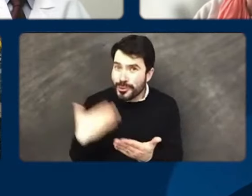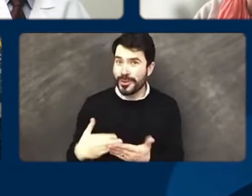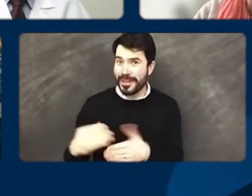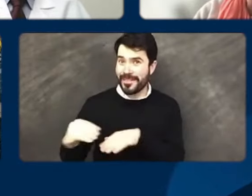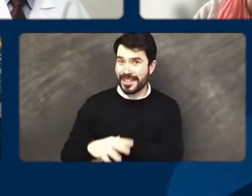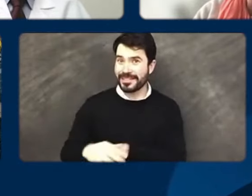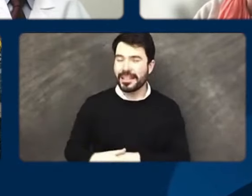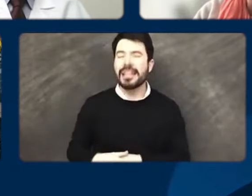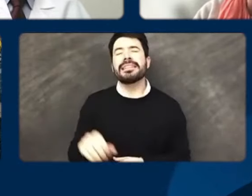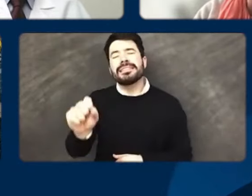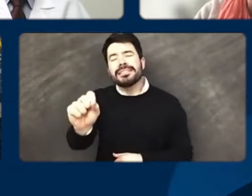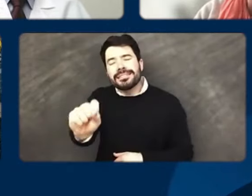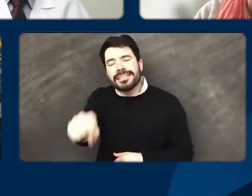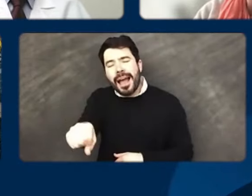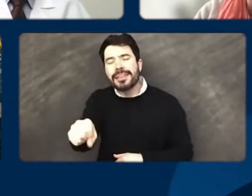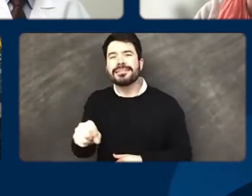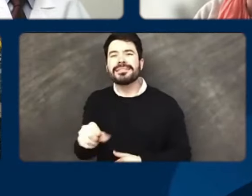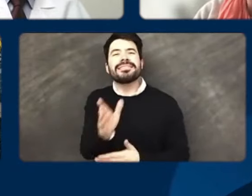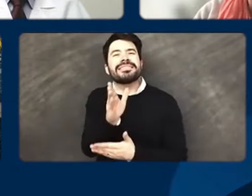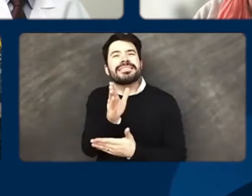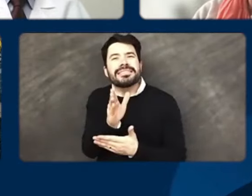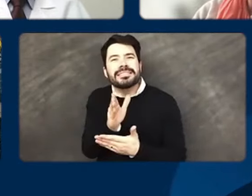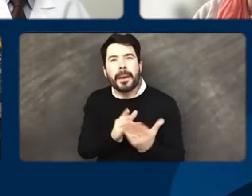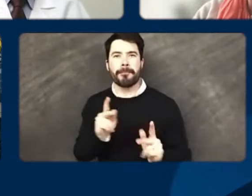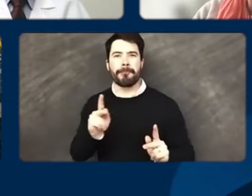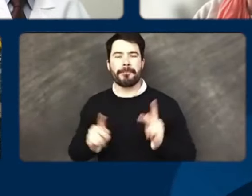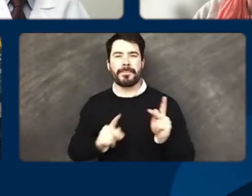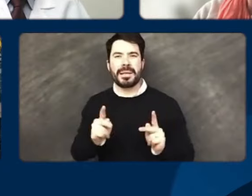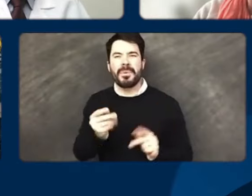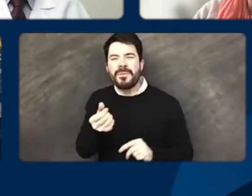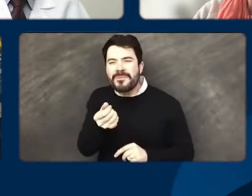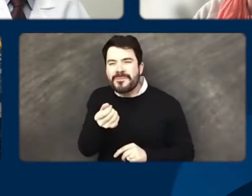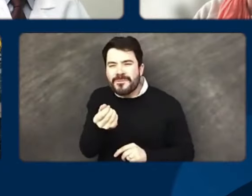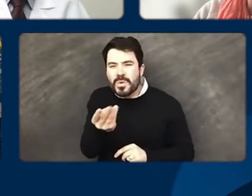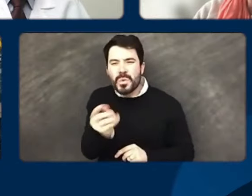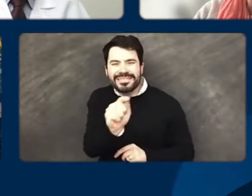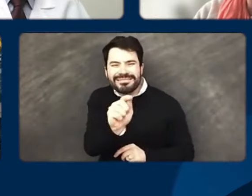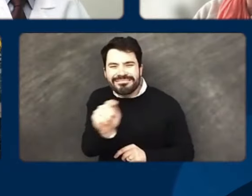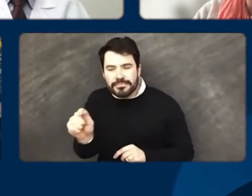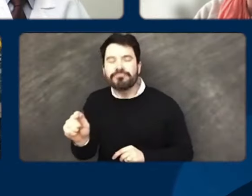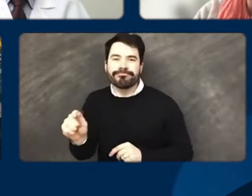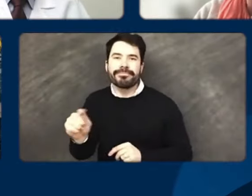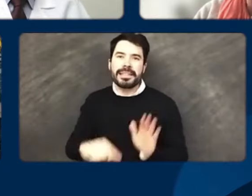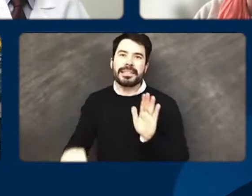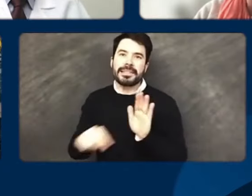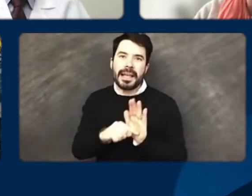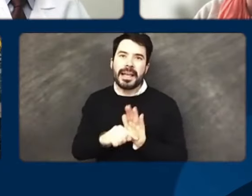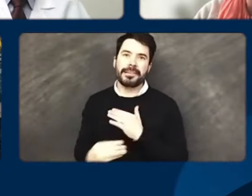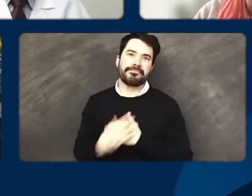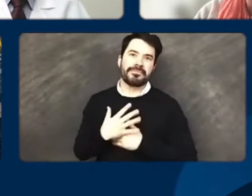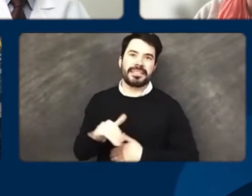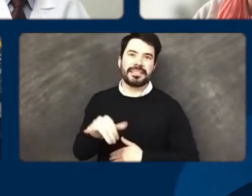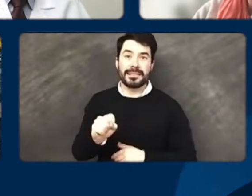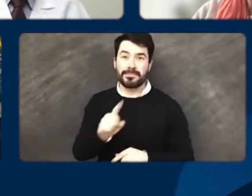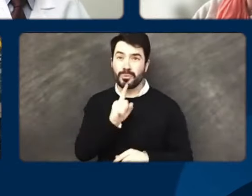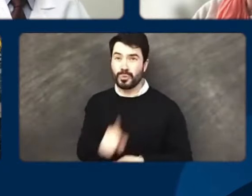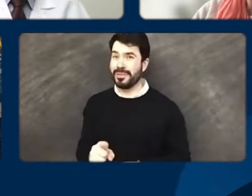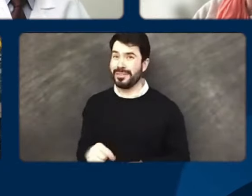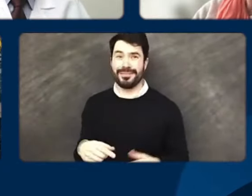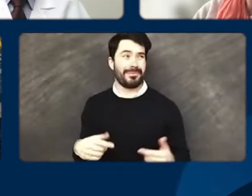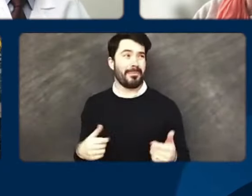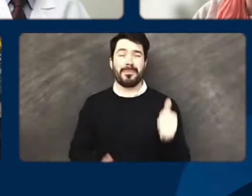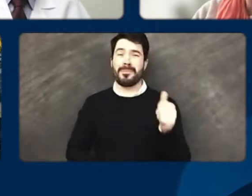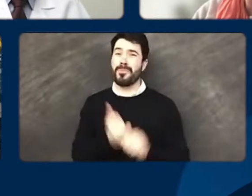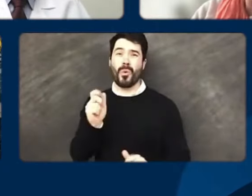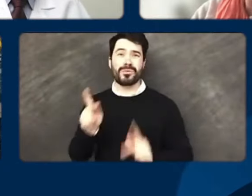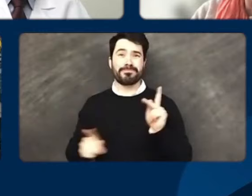effects in some small proportion of people, but they're generally very well tolerated.